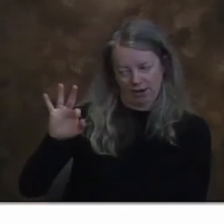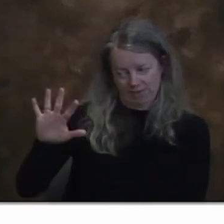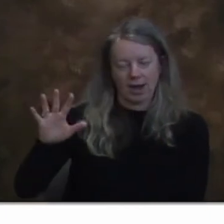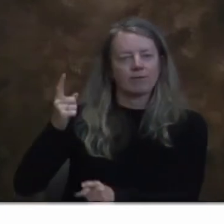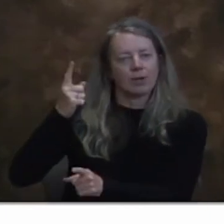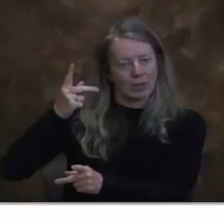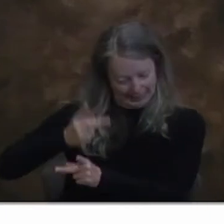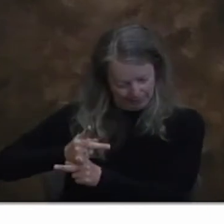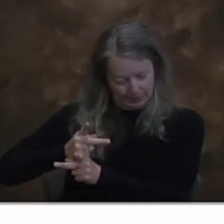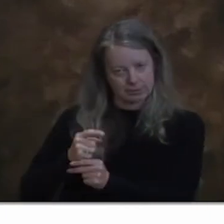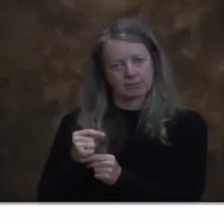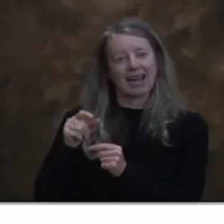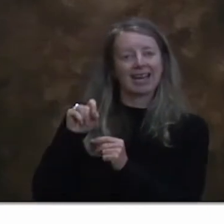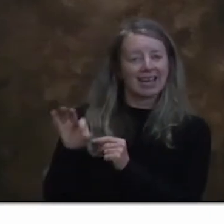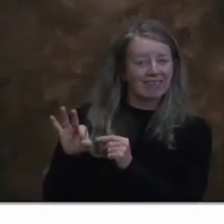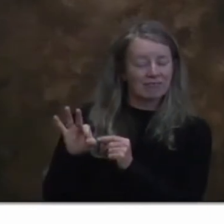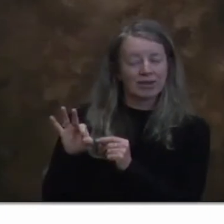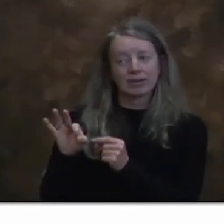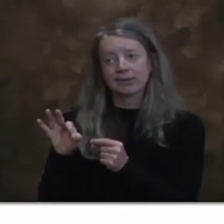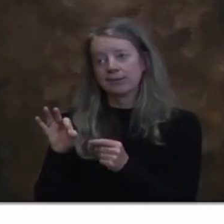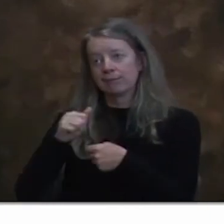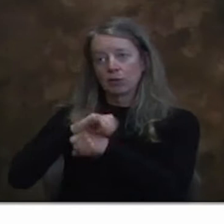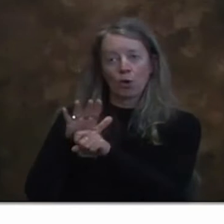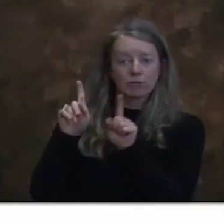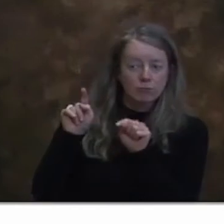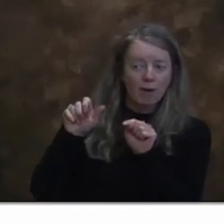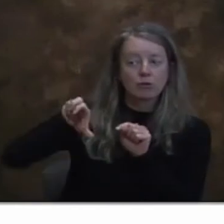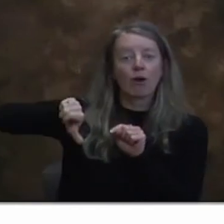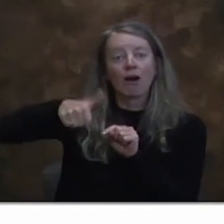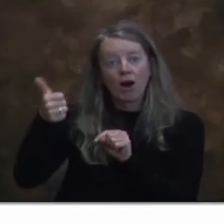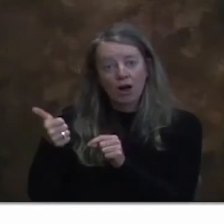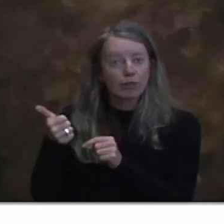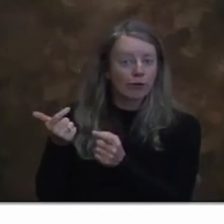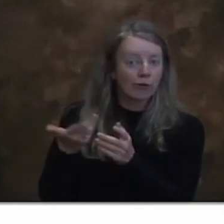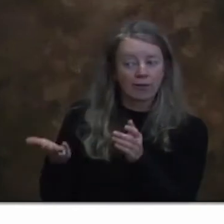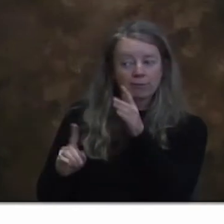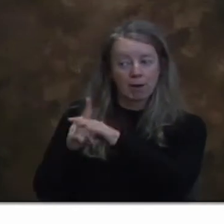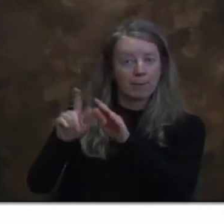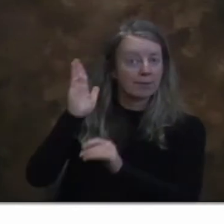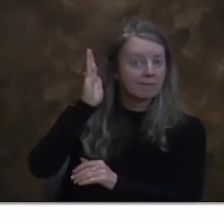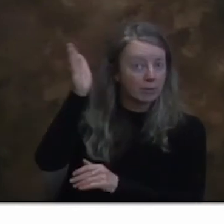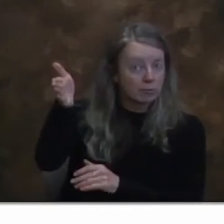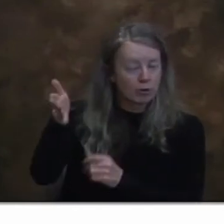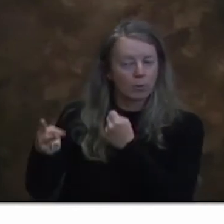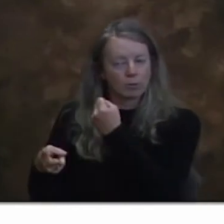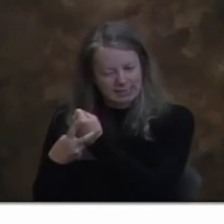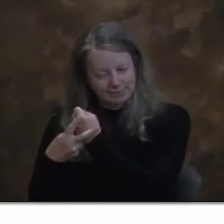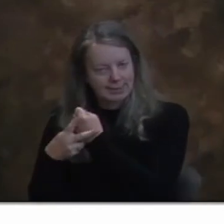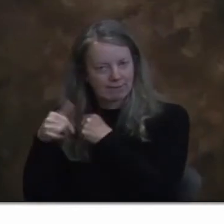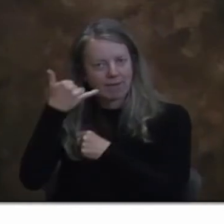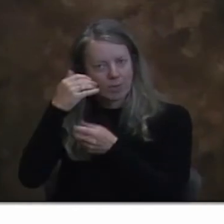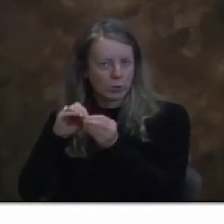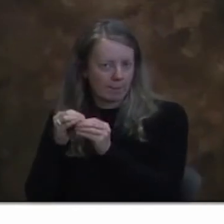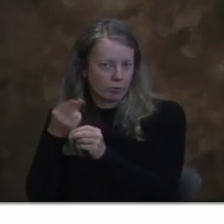or reinstate it if COVID response or other responses in the future warrant that. So we'll retain that for future use